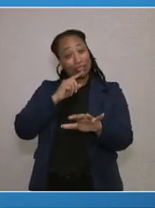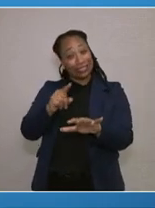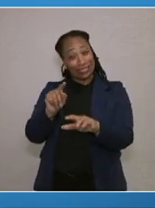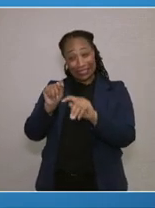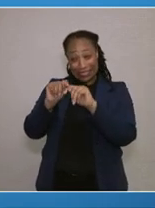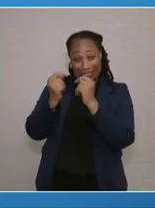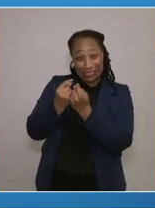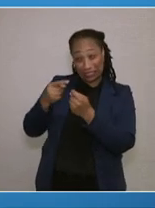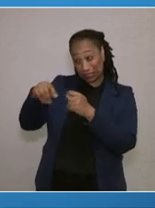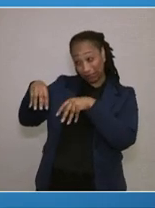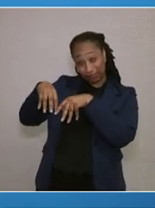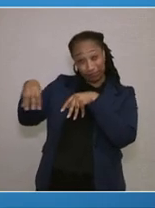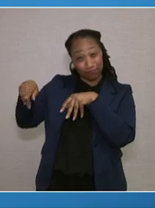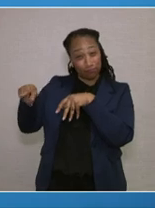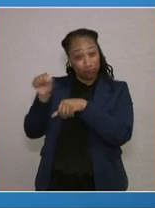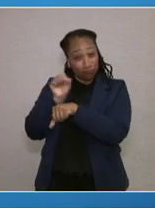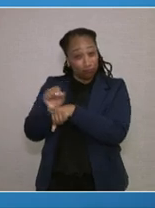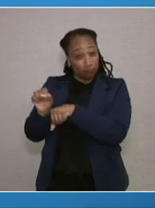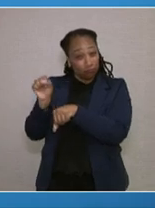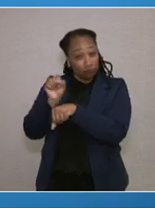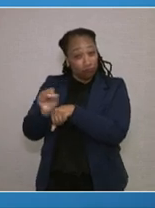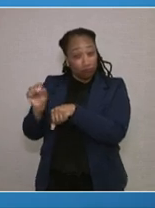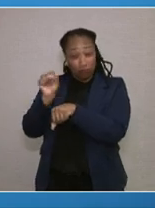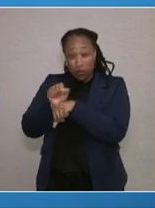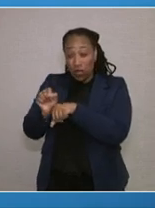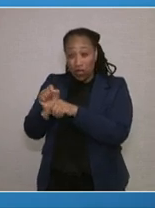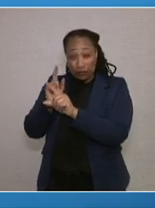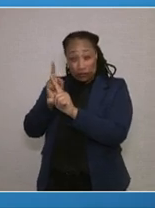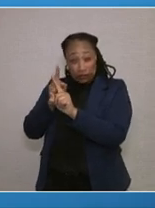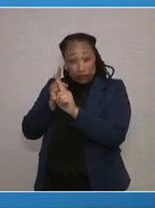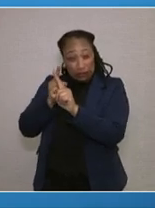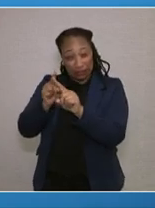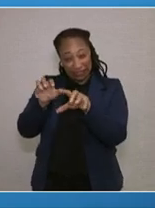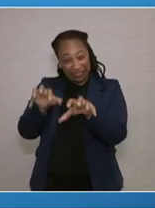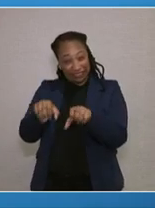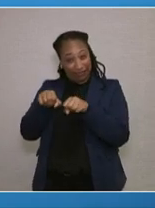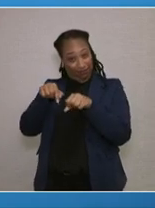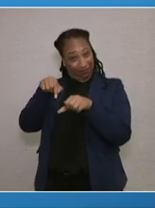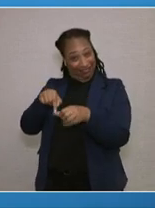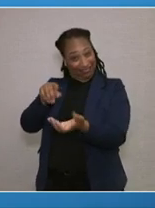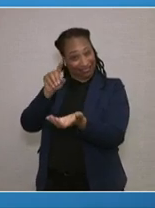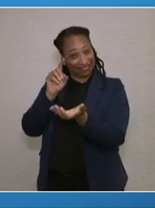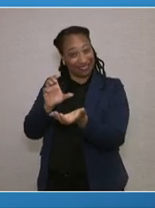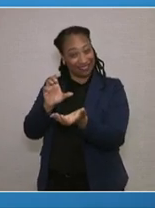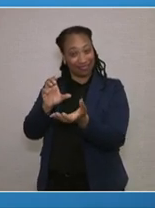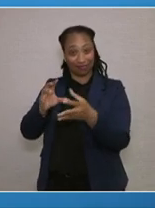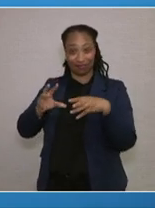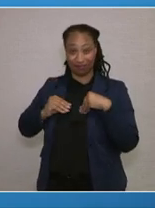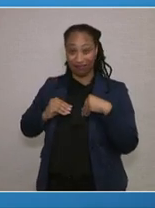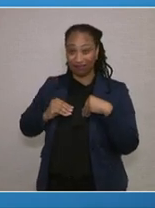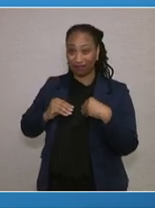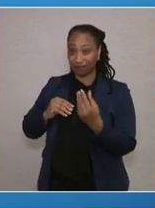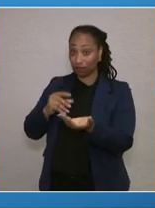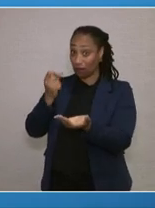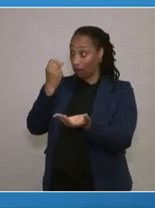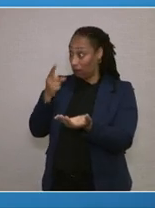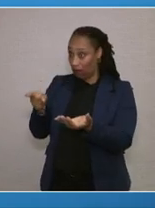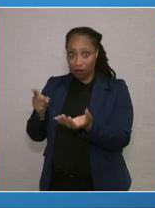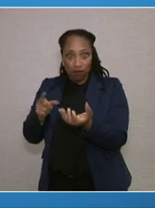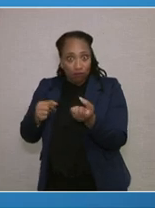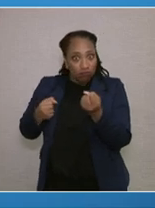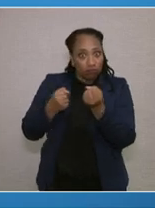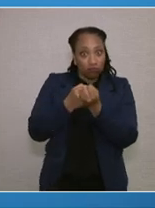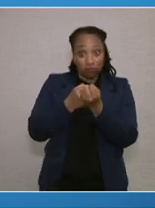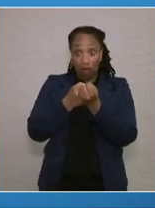to stay on track with our exclusive agreement with the Washington Commanders.